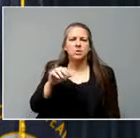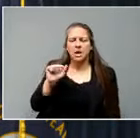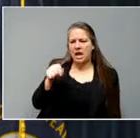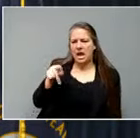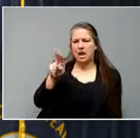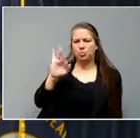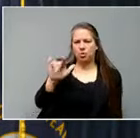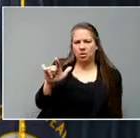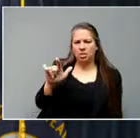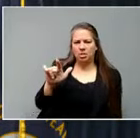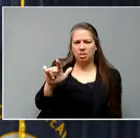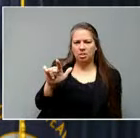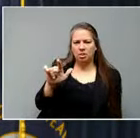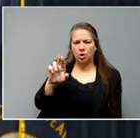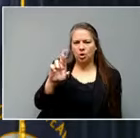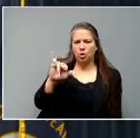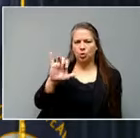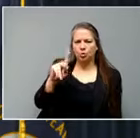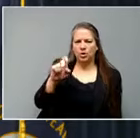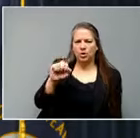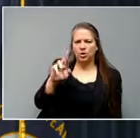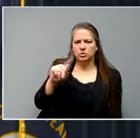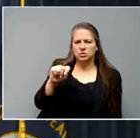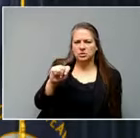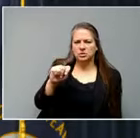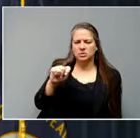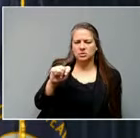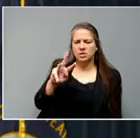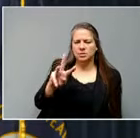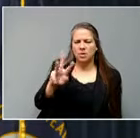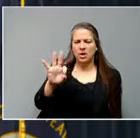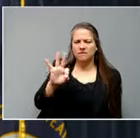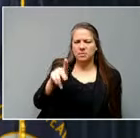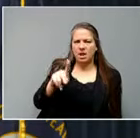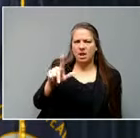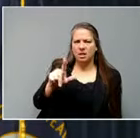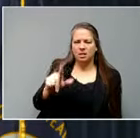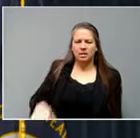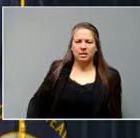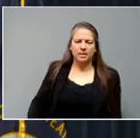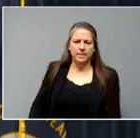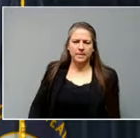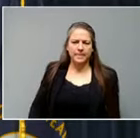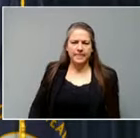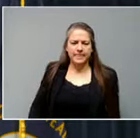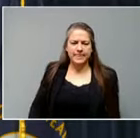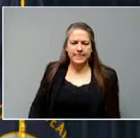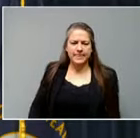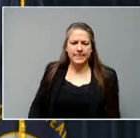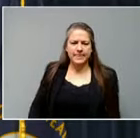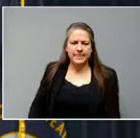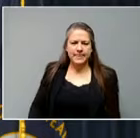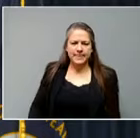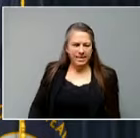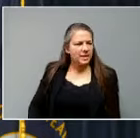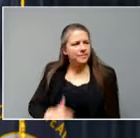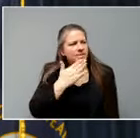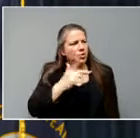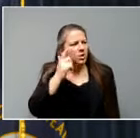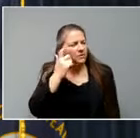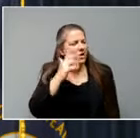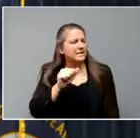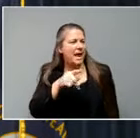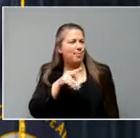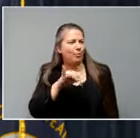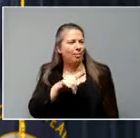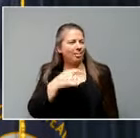Rickert, WFPL. Thank you, Governor. It's April.